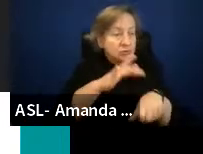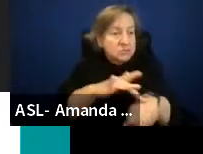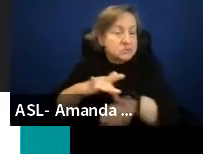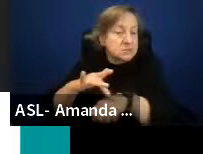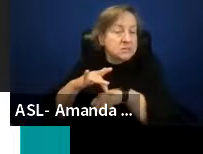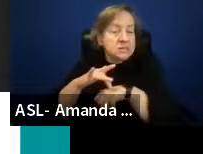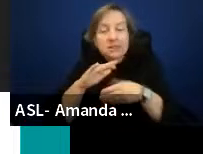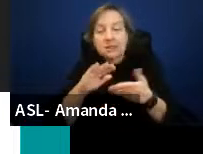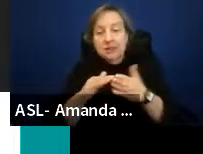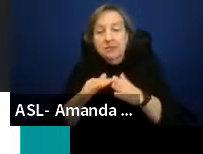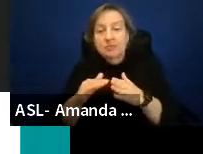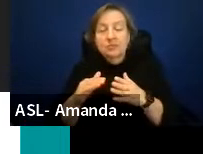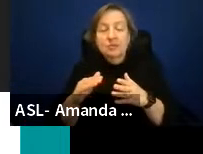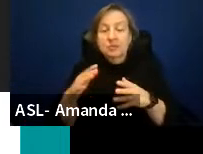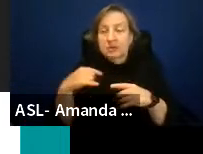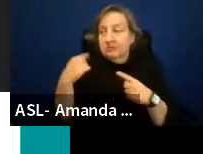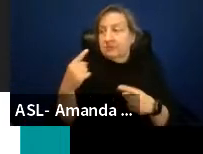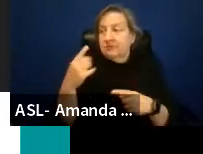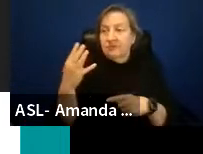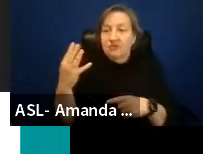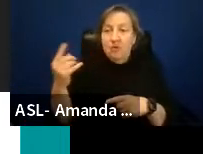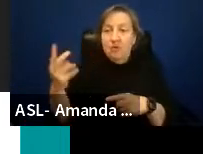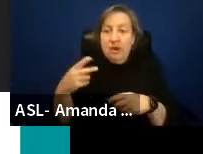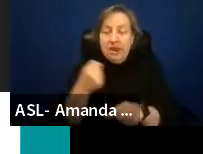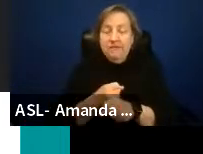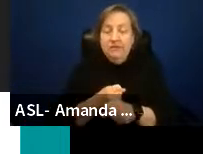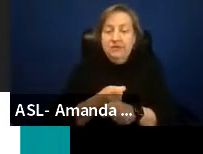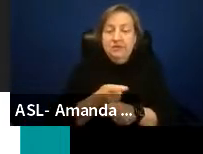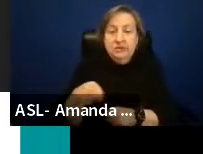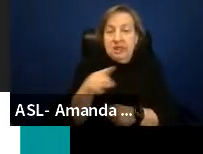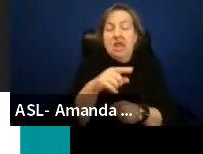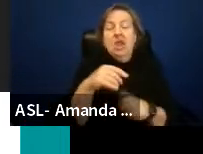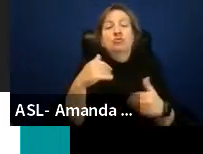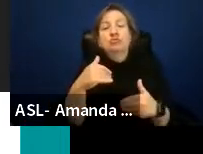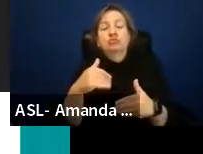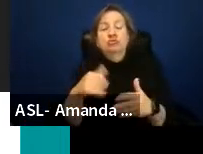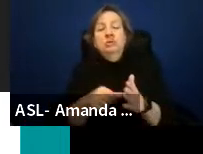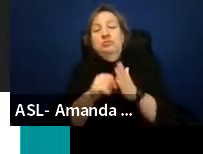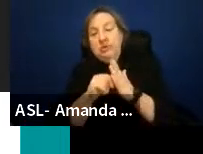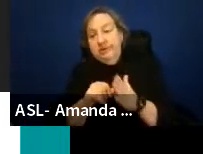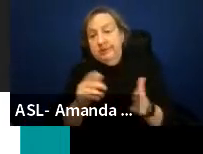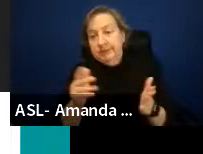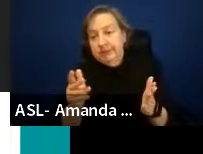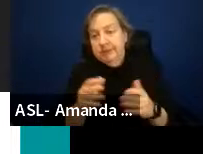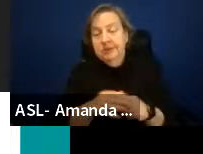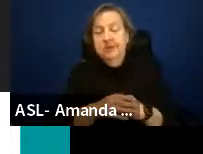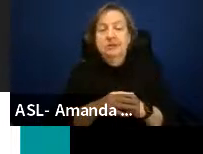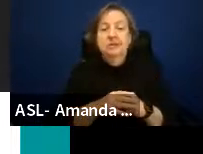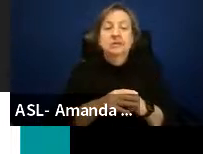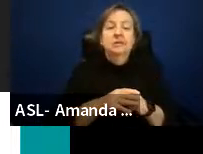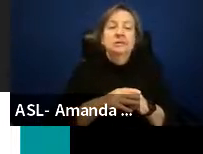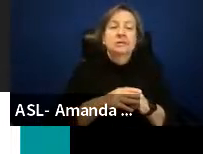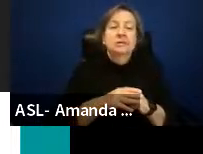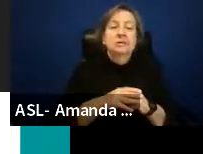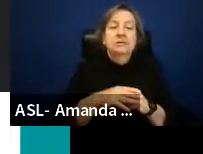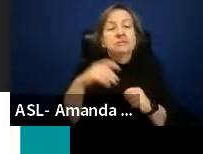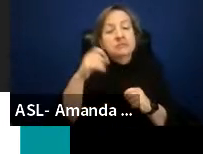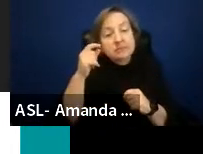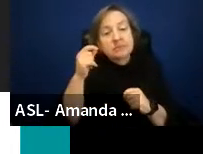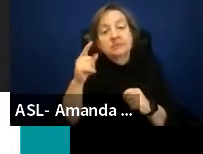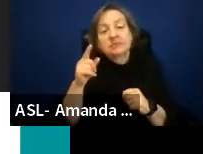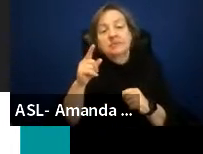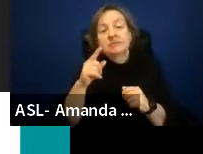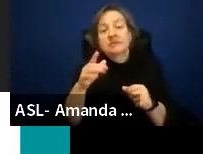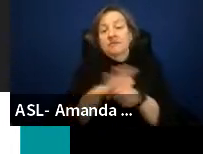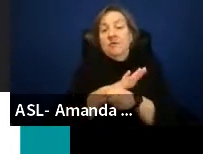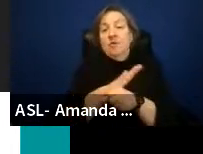last 4.5 years, they are thoroughly impressed. But thoroughly impressed